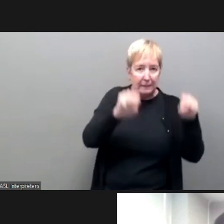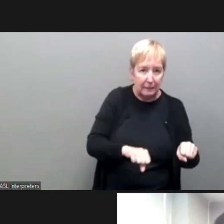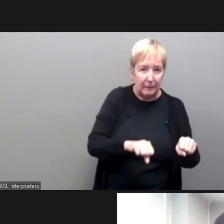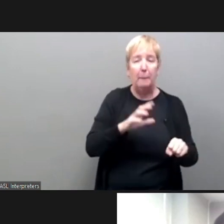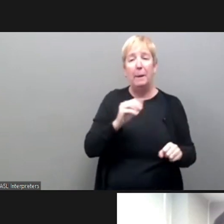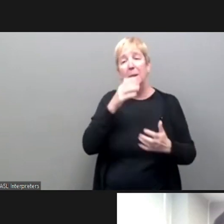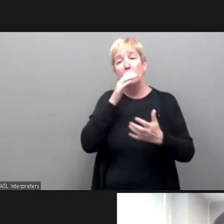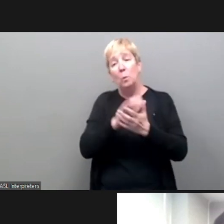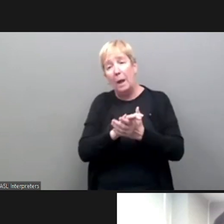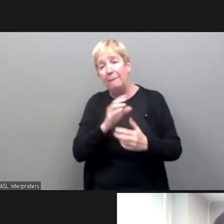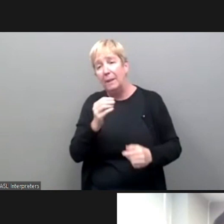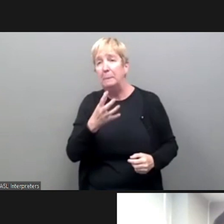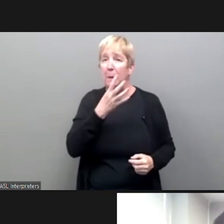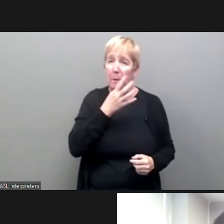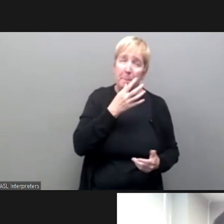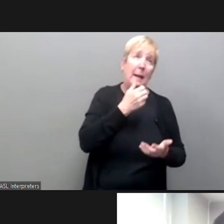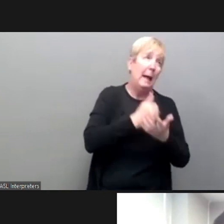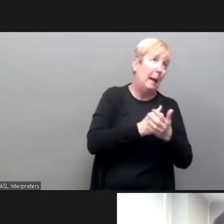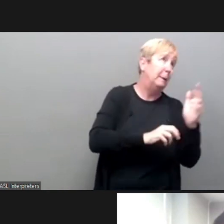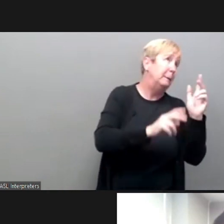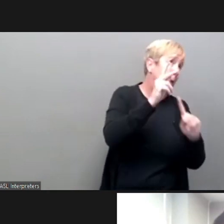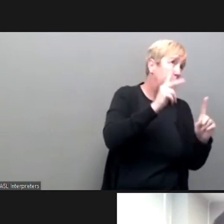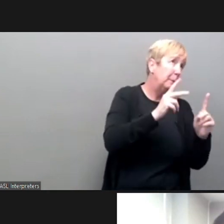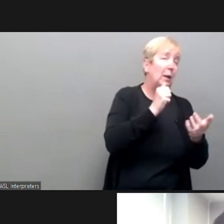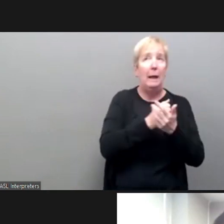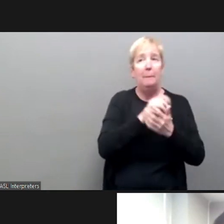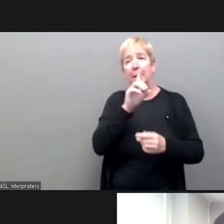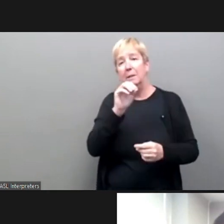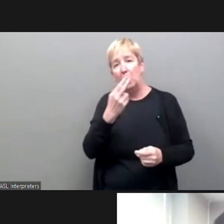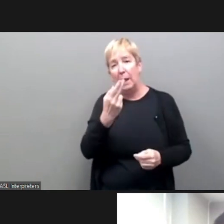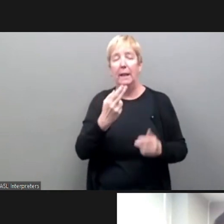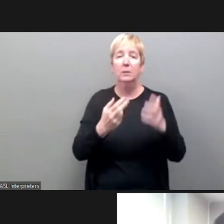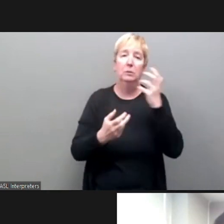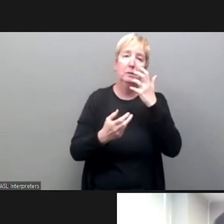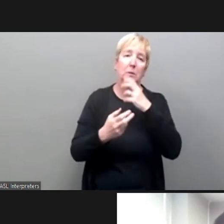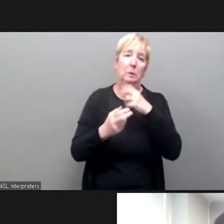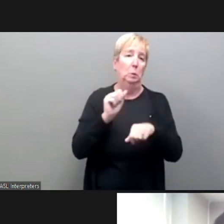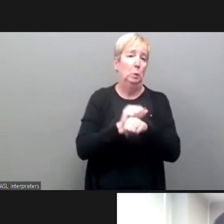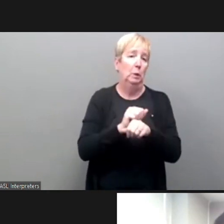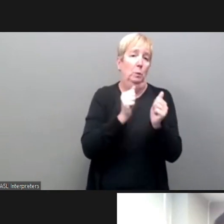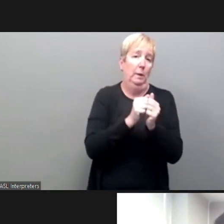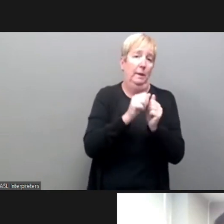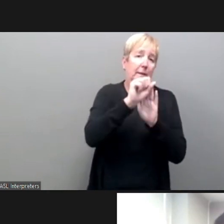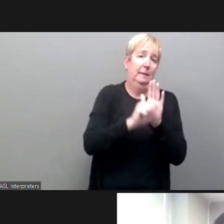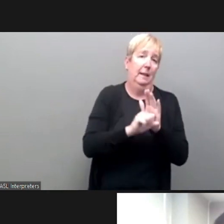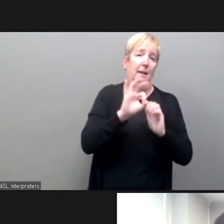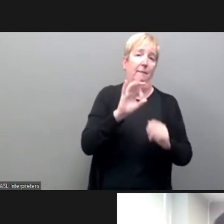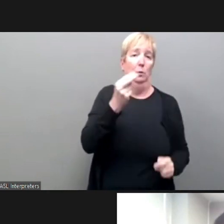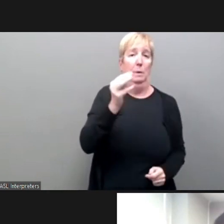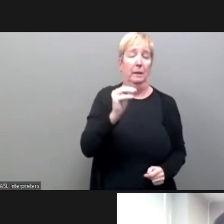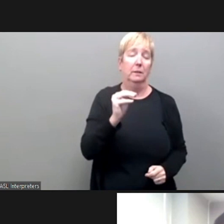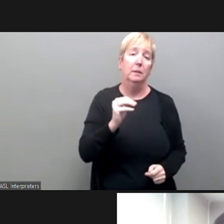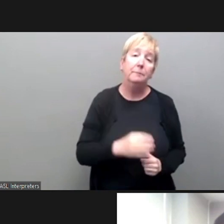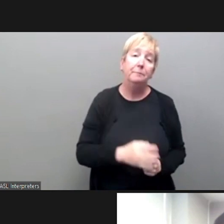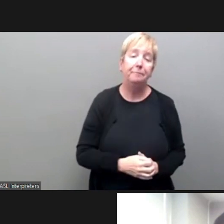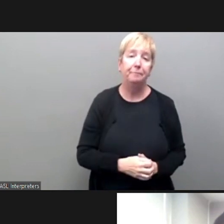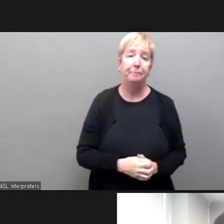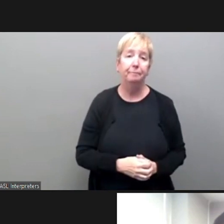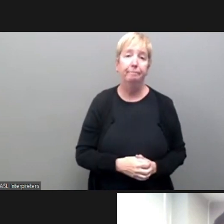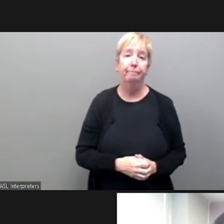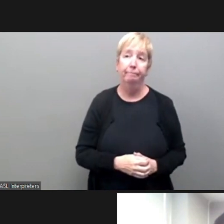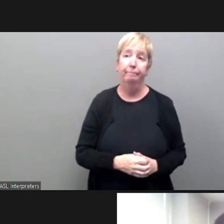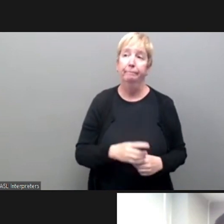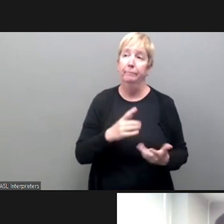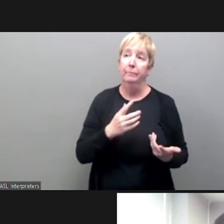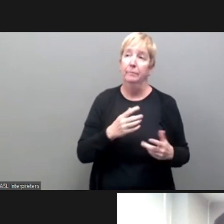the transfer center, helping DOH, working for the state to allow us